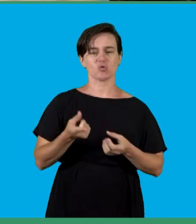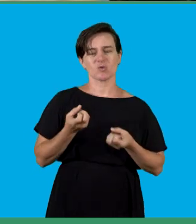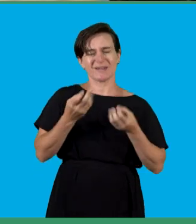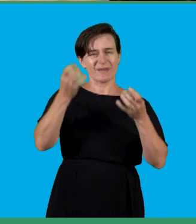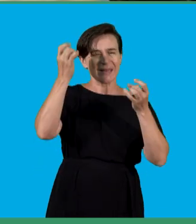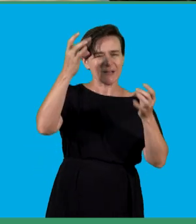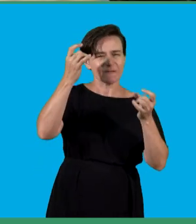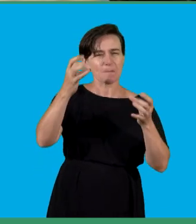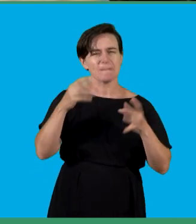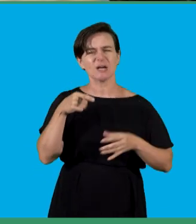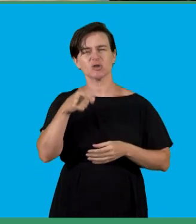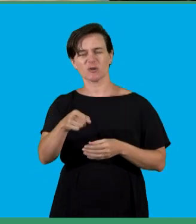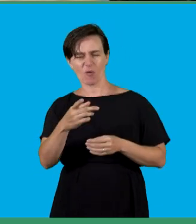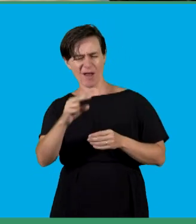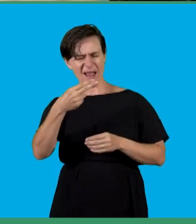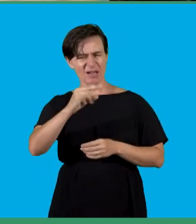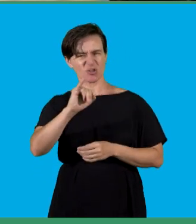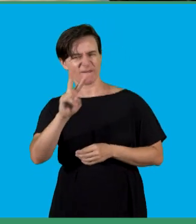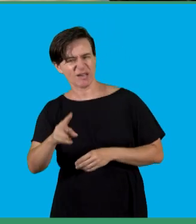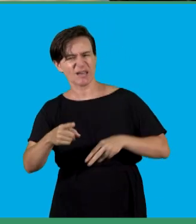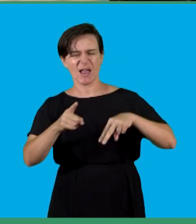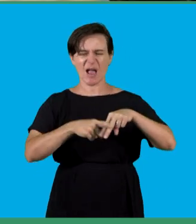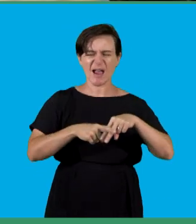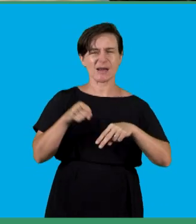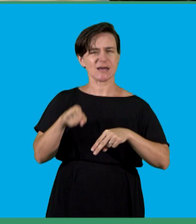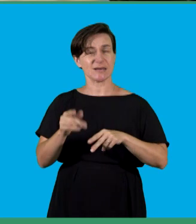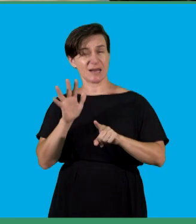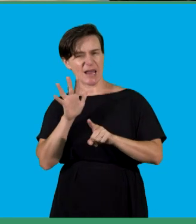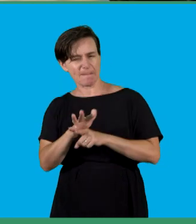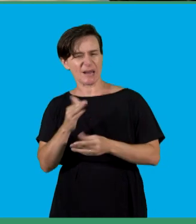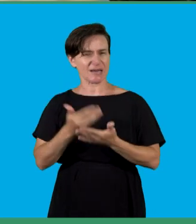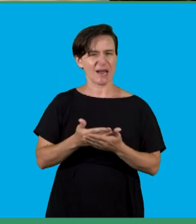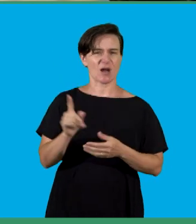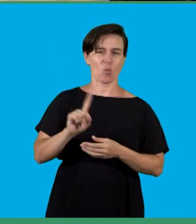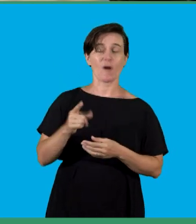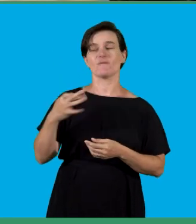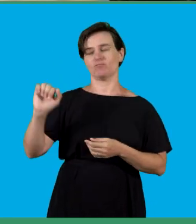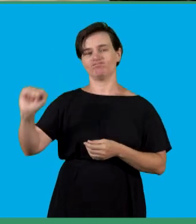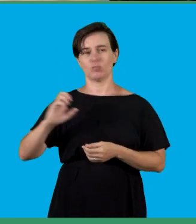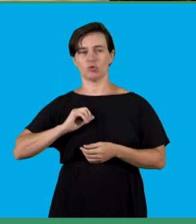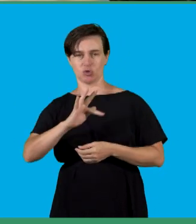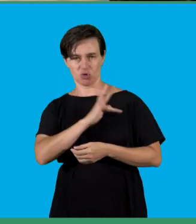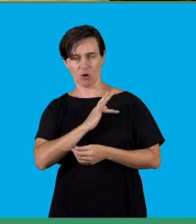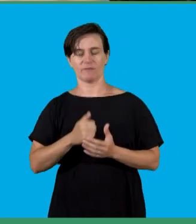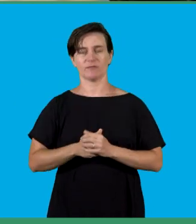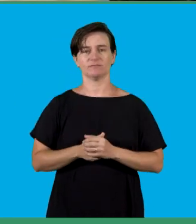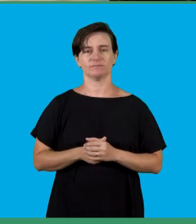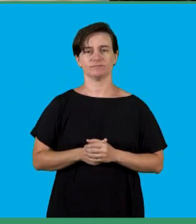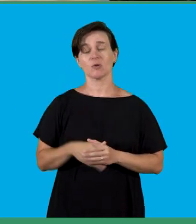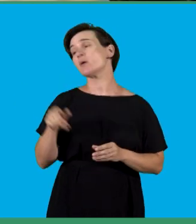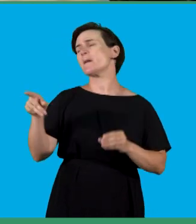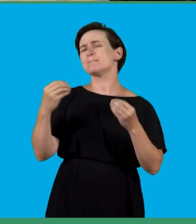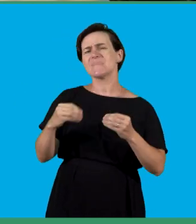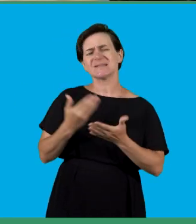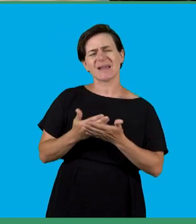on the effects of HIV or AIDS on the employees and their peers. So the initiative that the business can take to